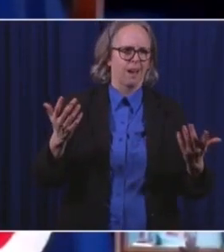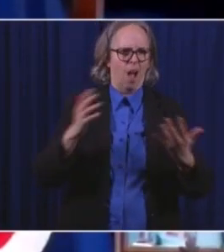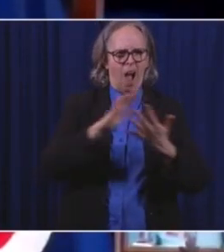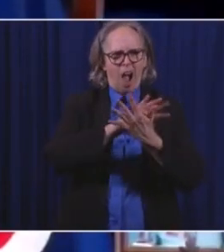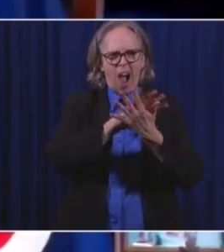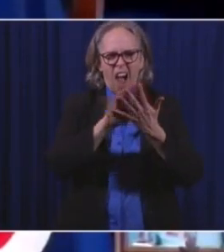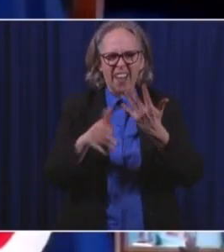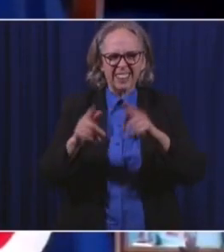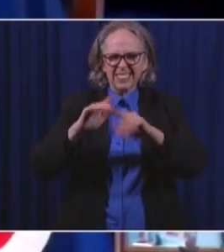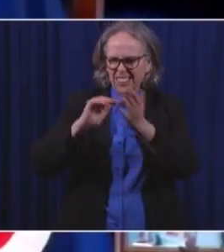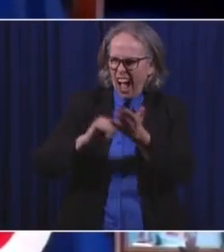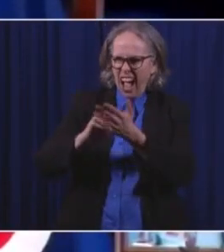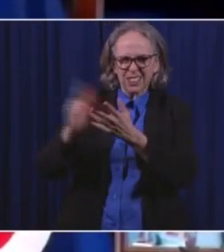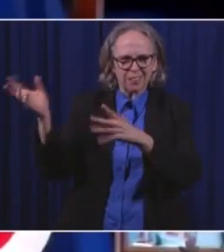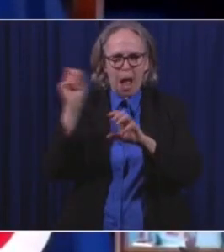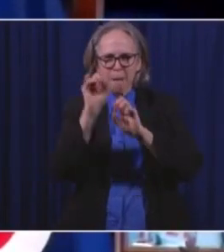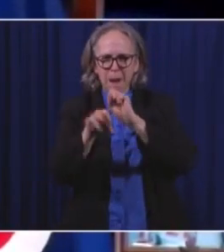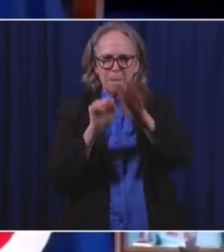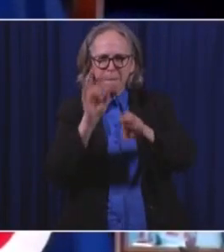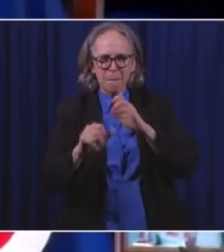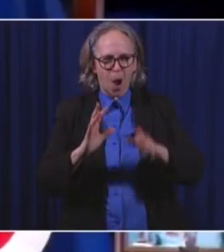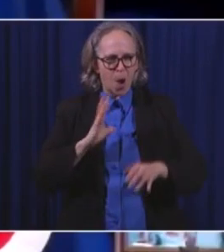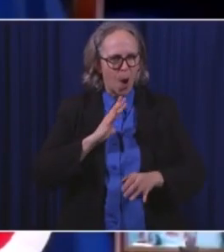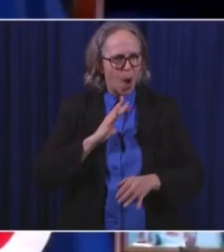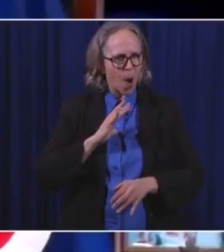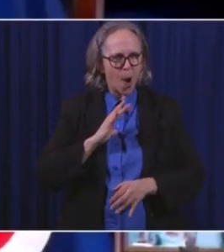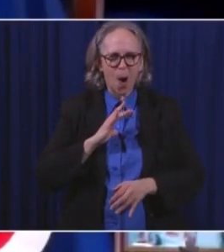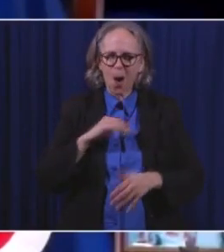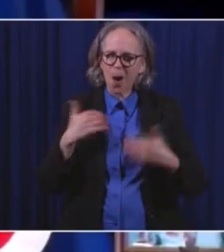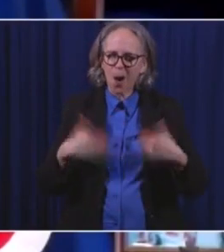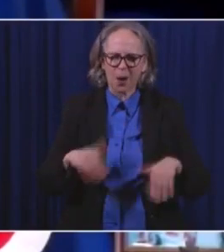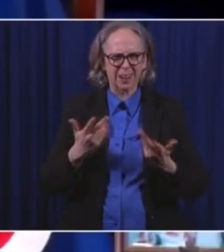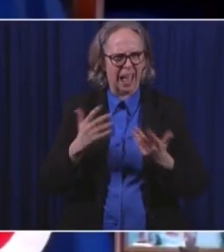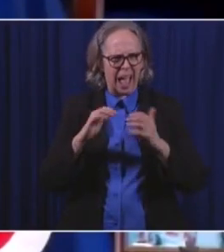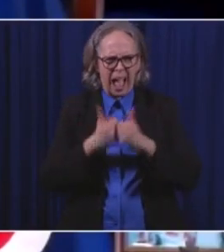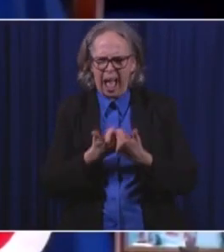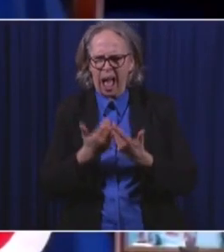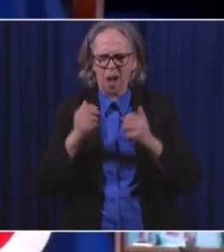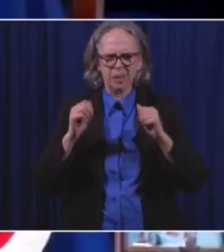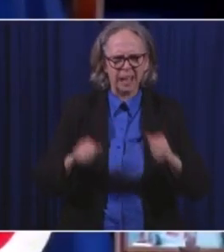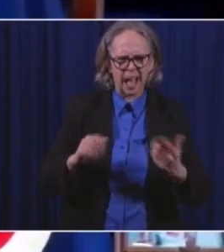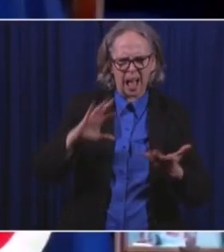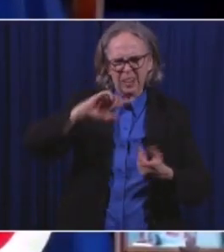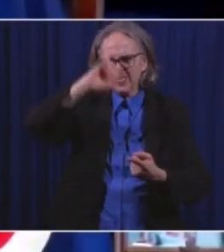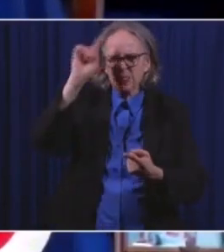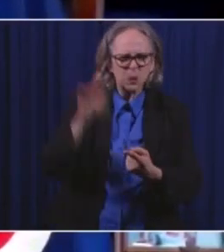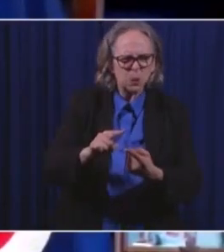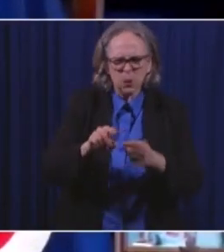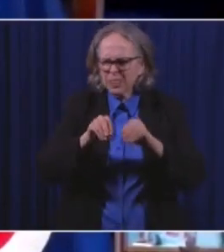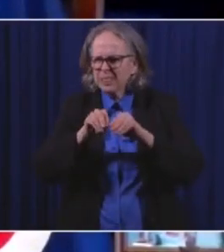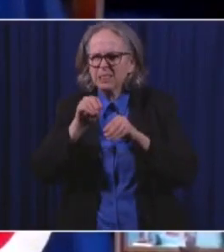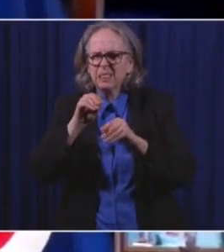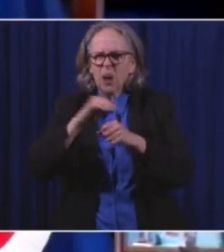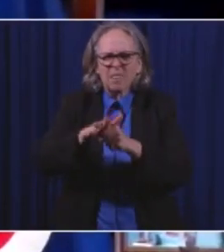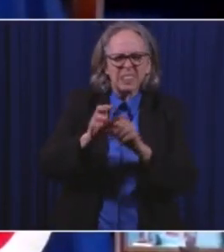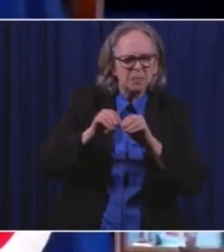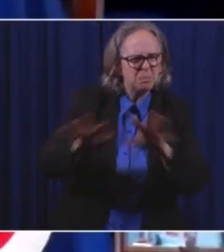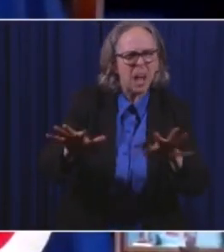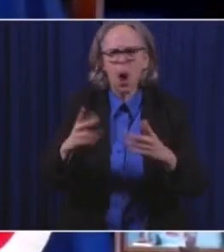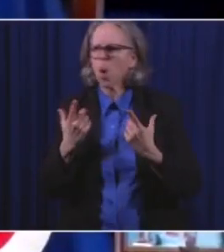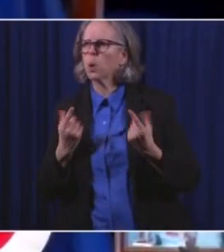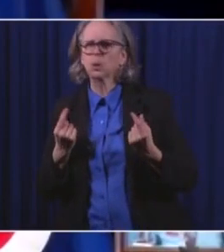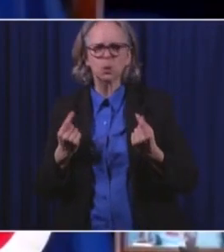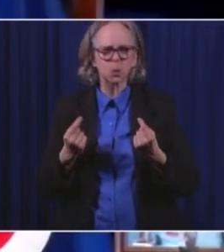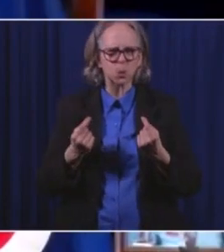on to talk about the path forward, and how if we follow those things that we're likely going to be a lot better off